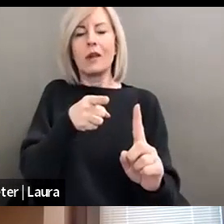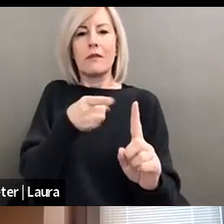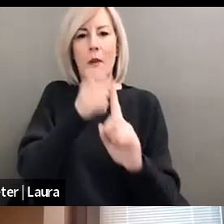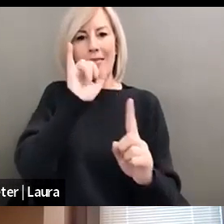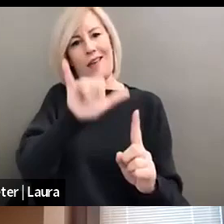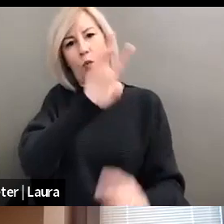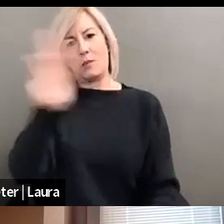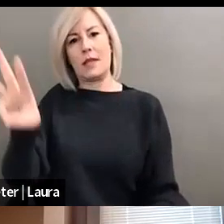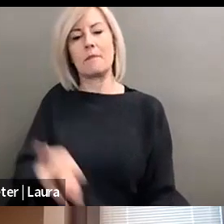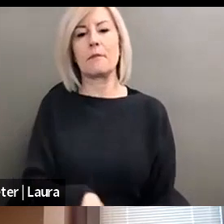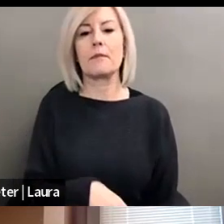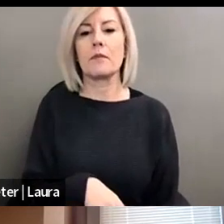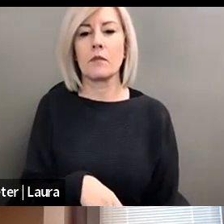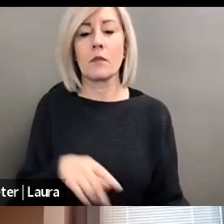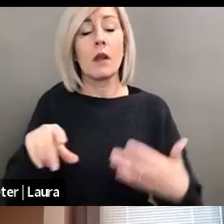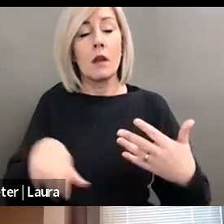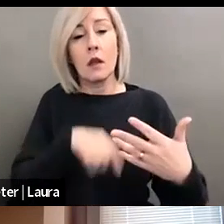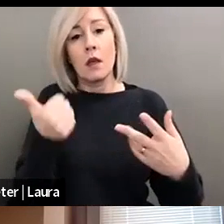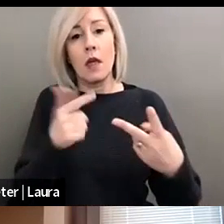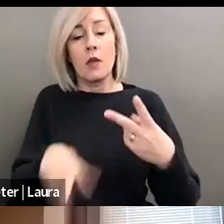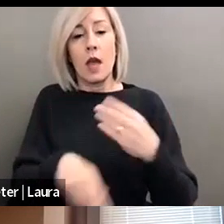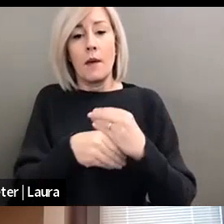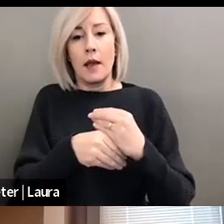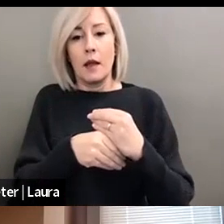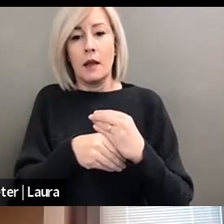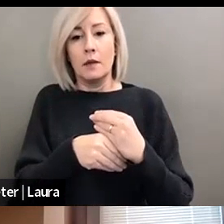website. And then the only other thing that I would add is that,